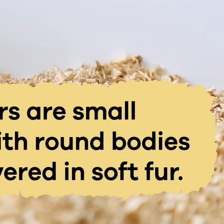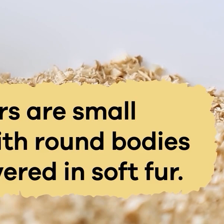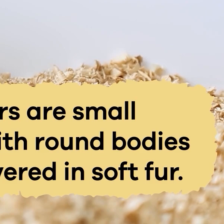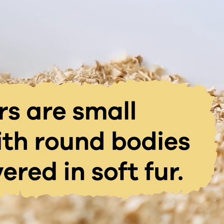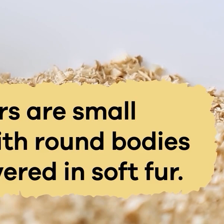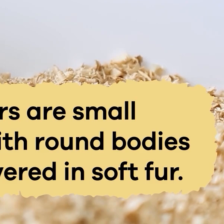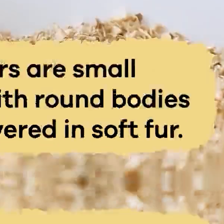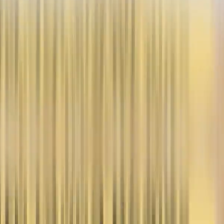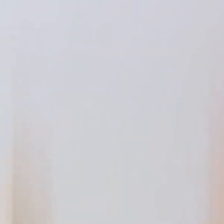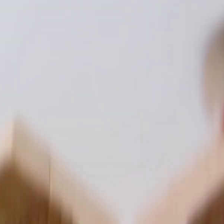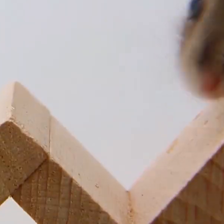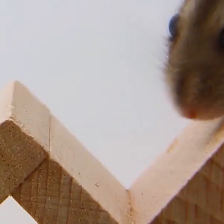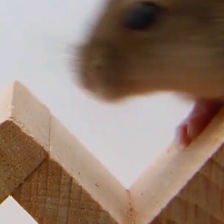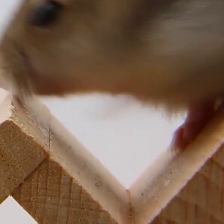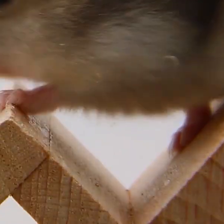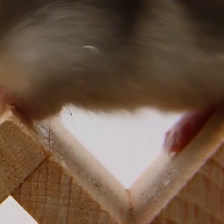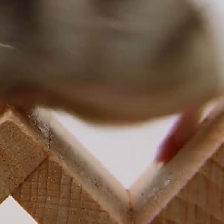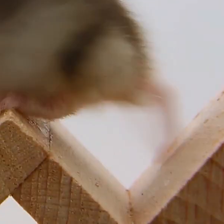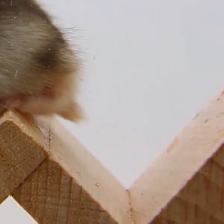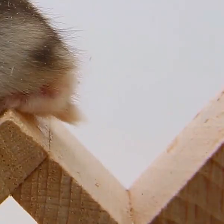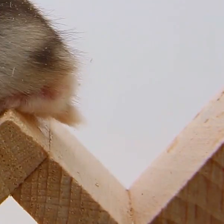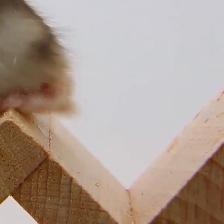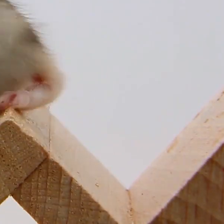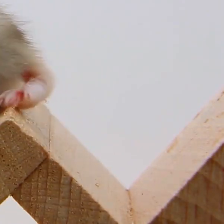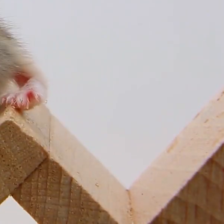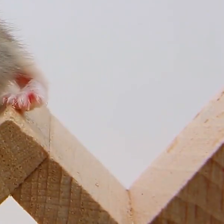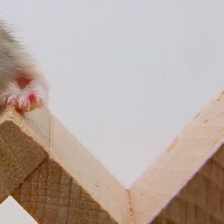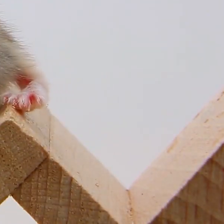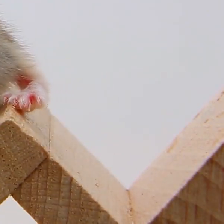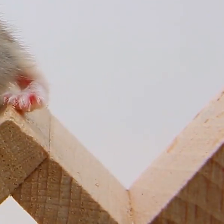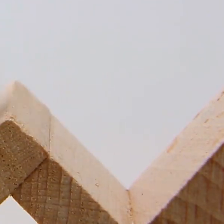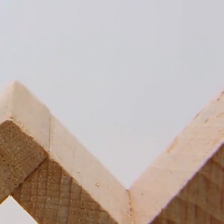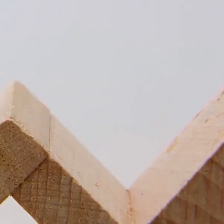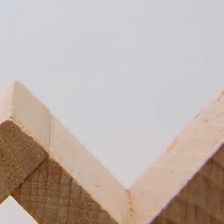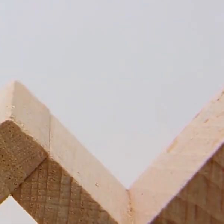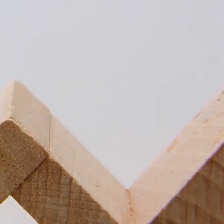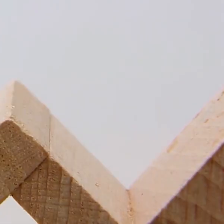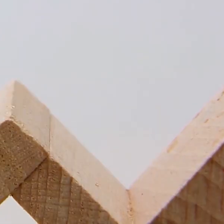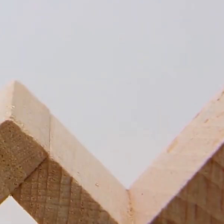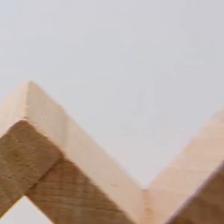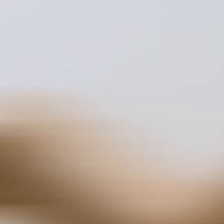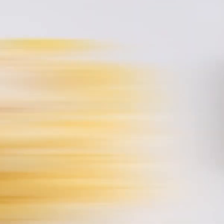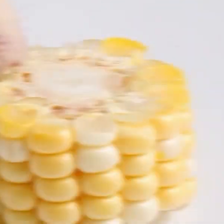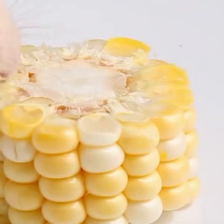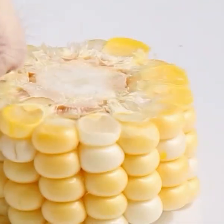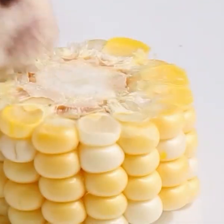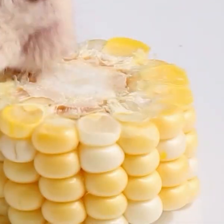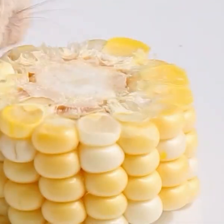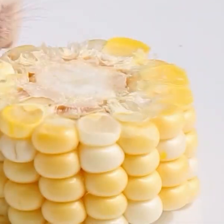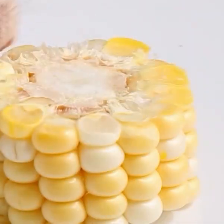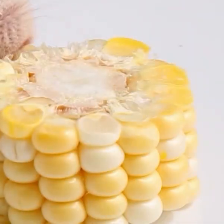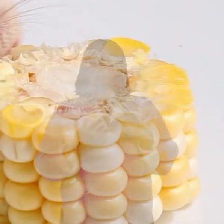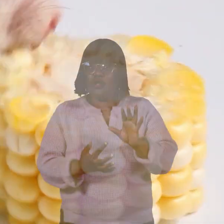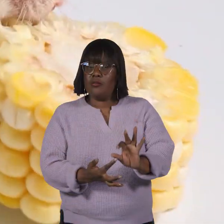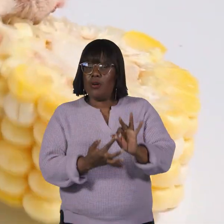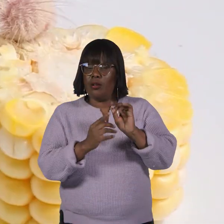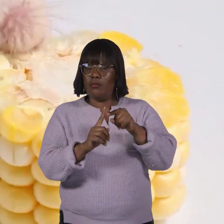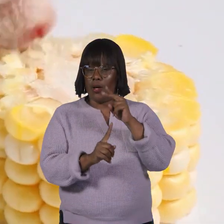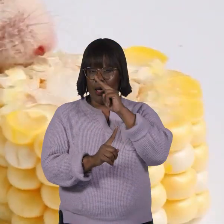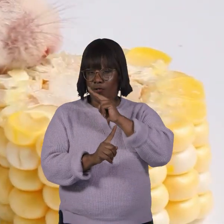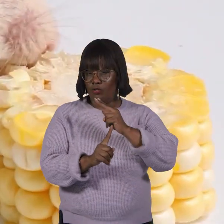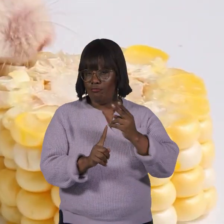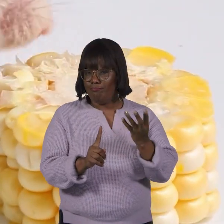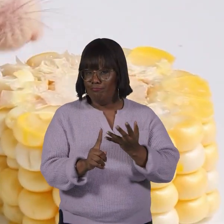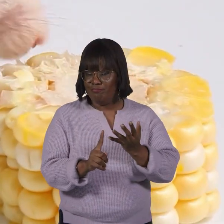covered in soft fur they have short legs and small ears that wiggle when they're excited but what's really special